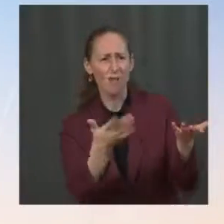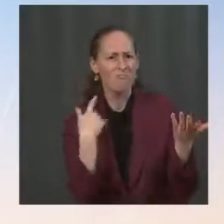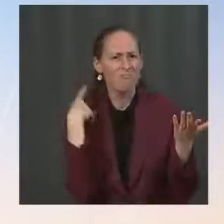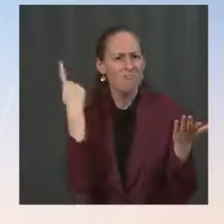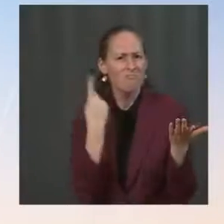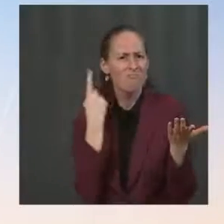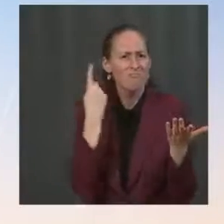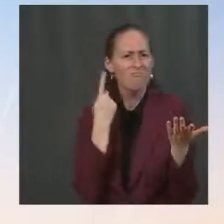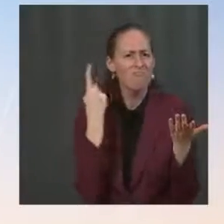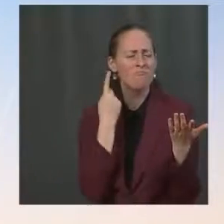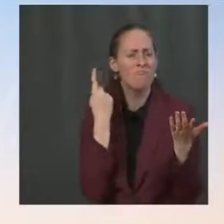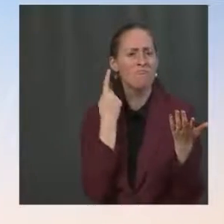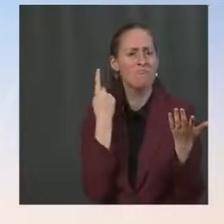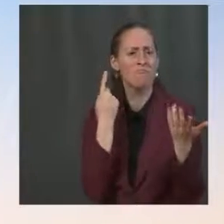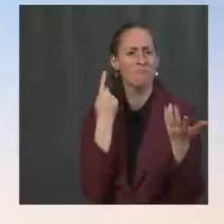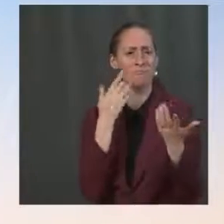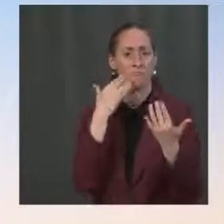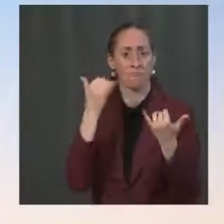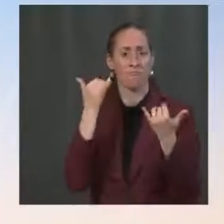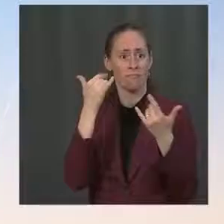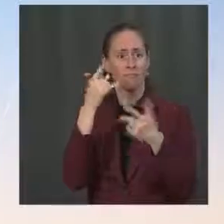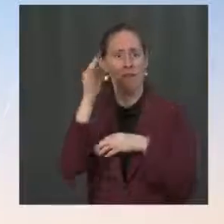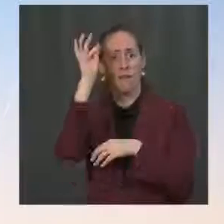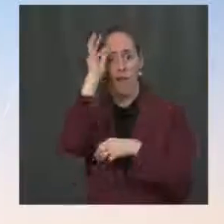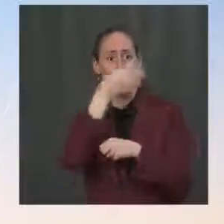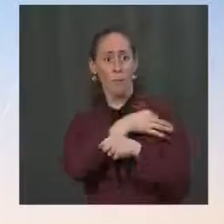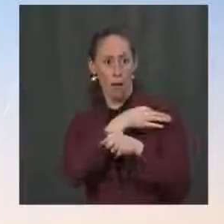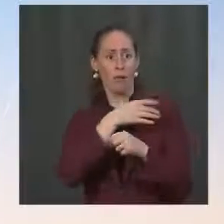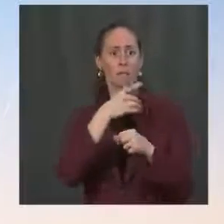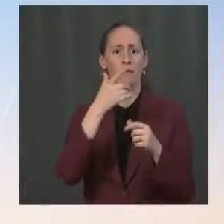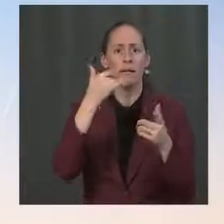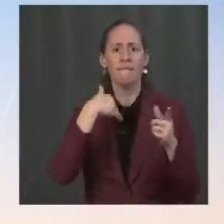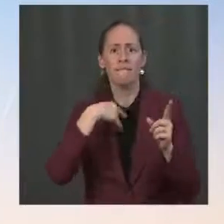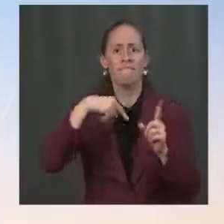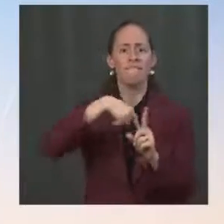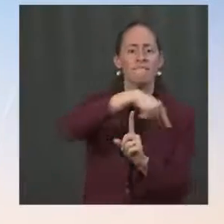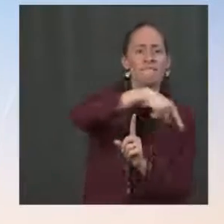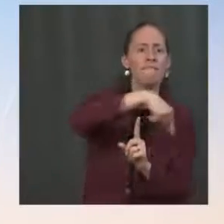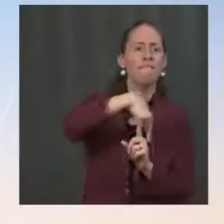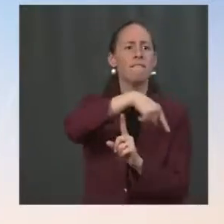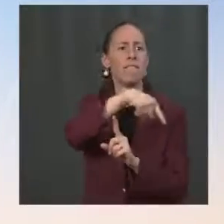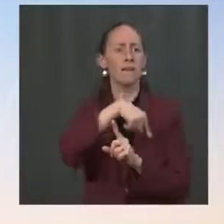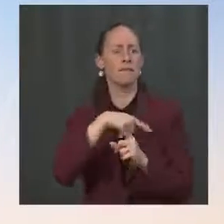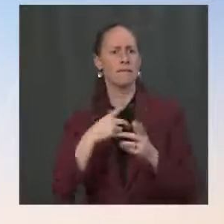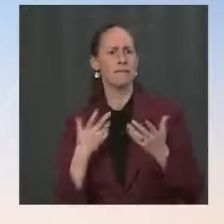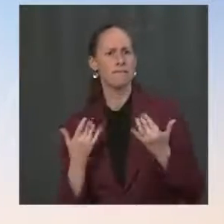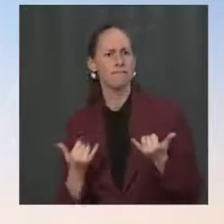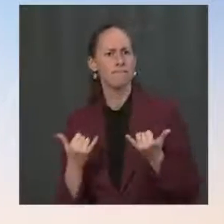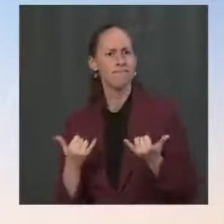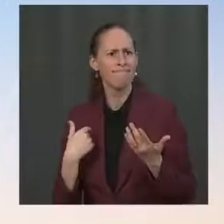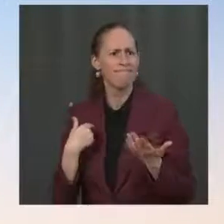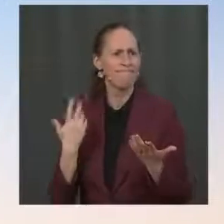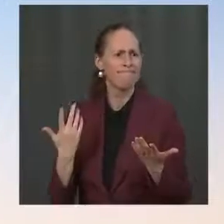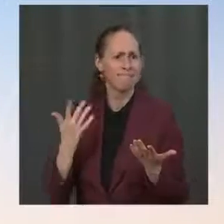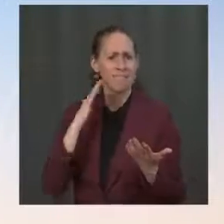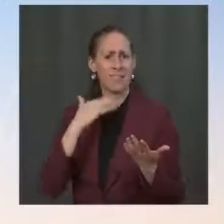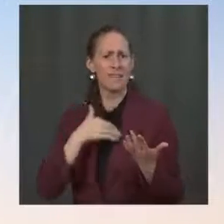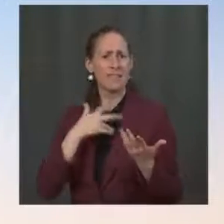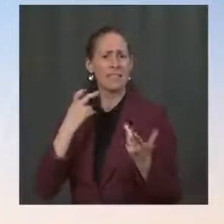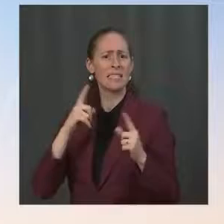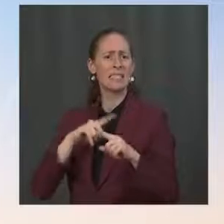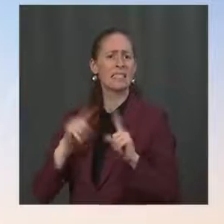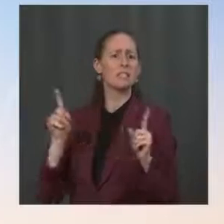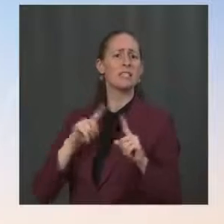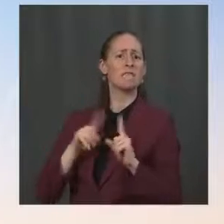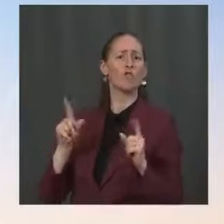Kabul, and if there have been or may be in the future efforts to go out and rescue people from those more far-flung